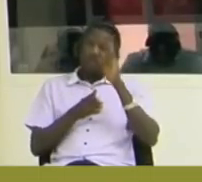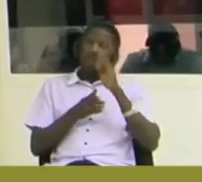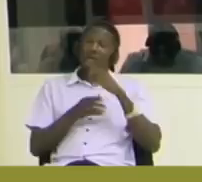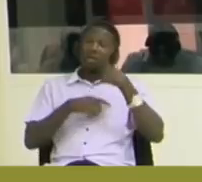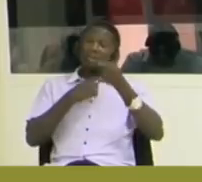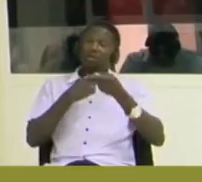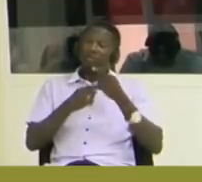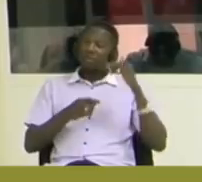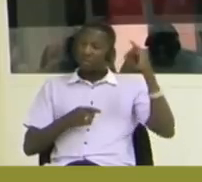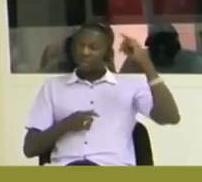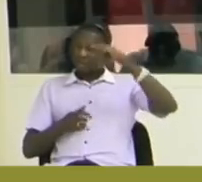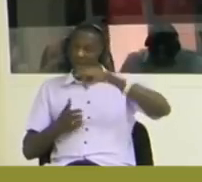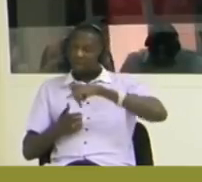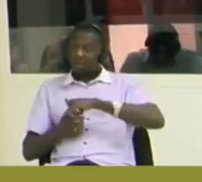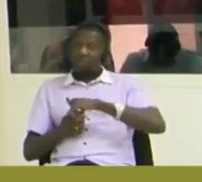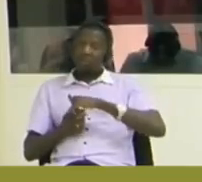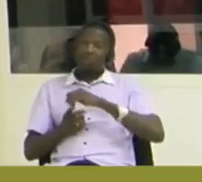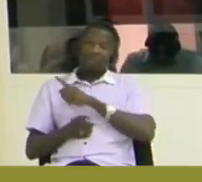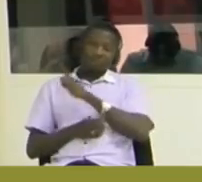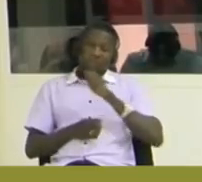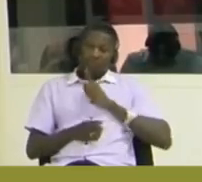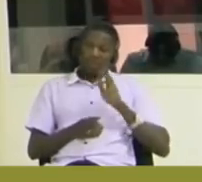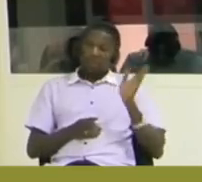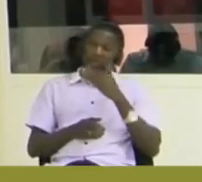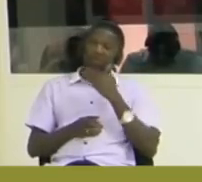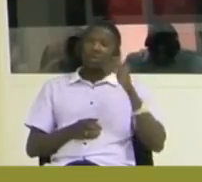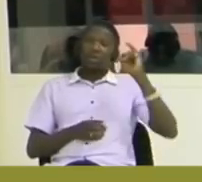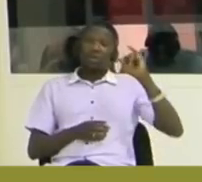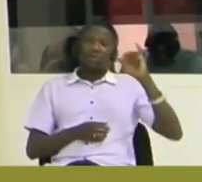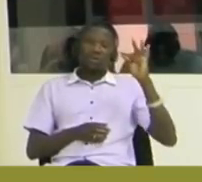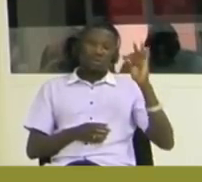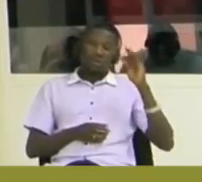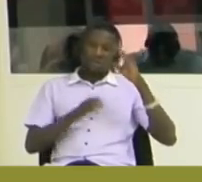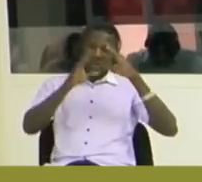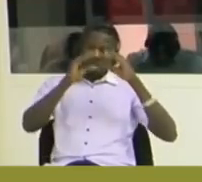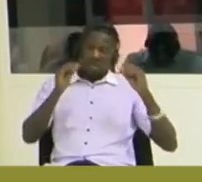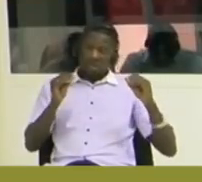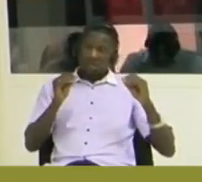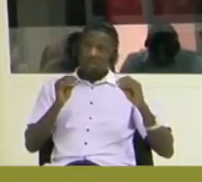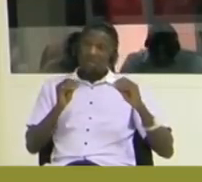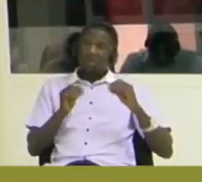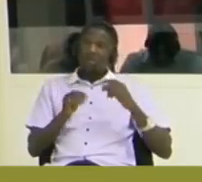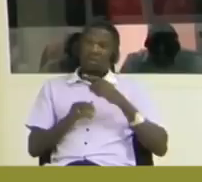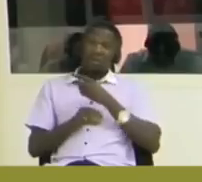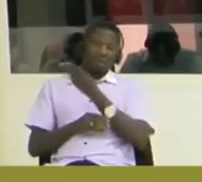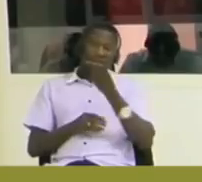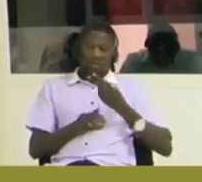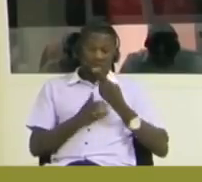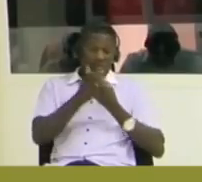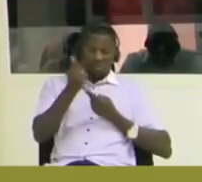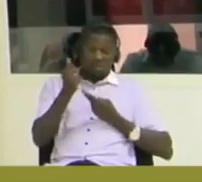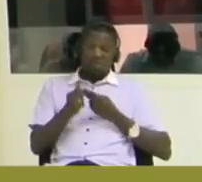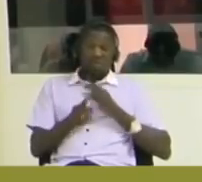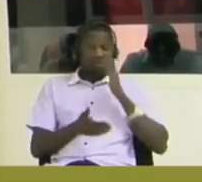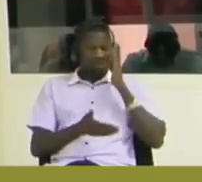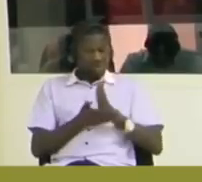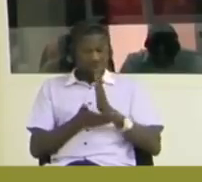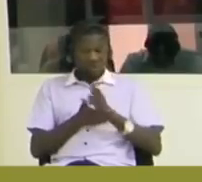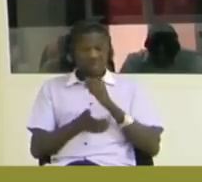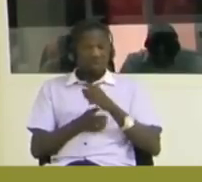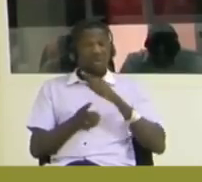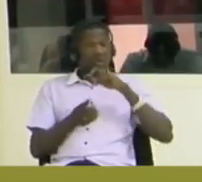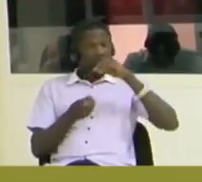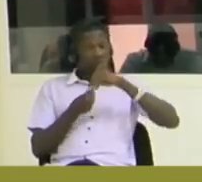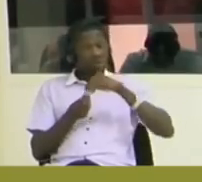From the airport, they came to Yankuba Ture's house. They are both consistent about that particular